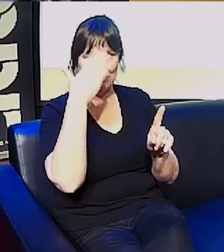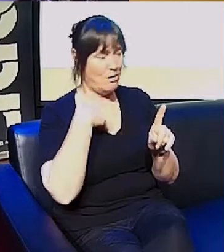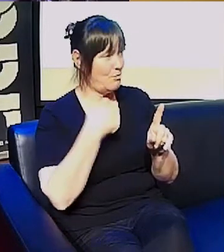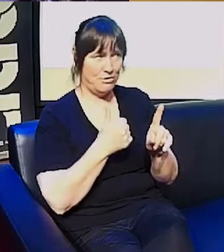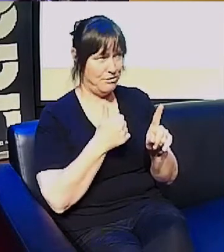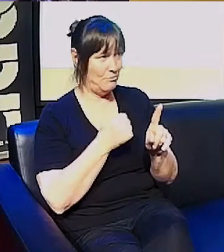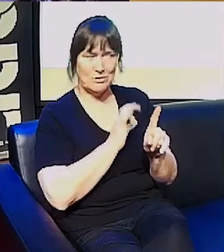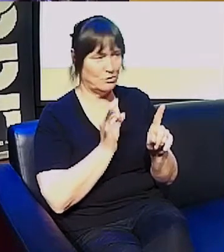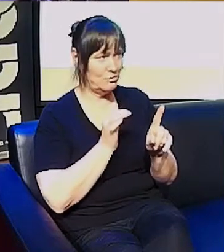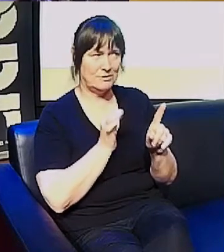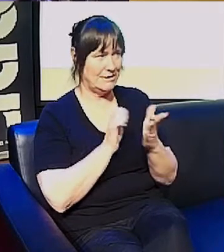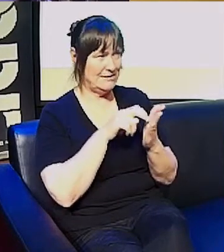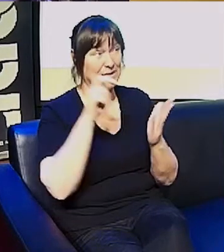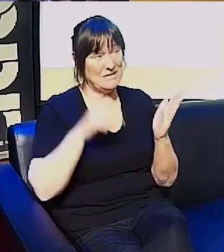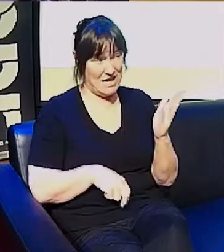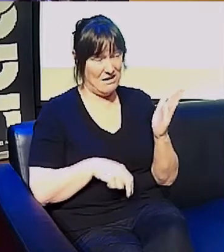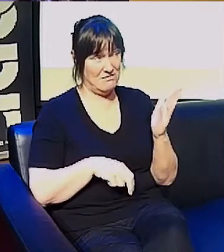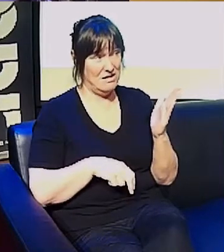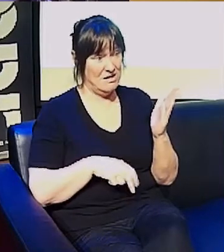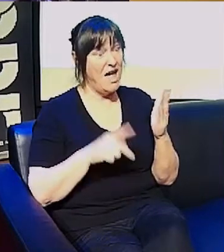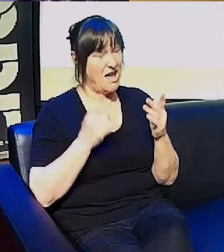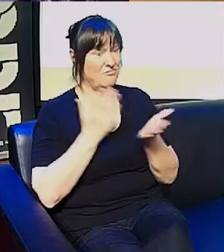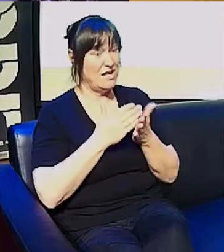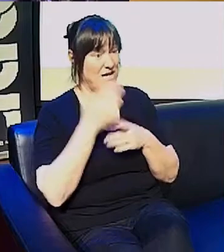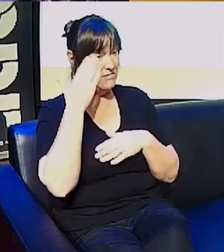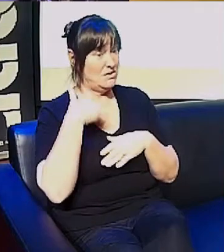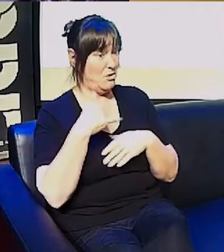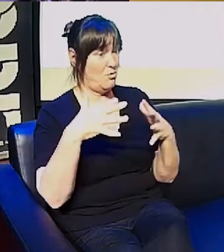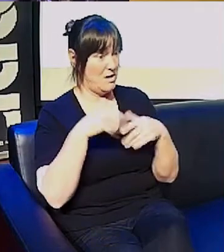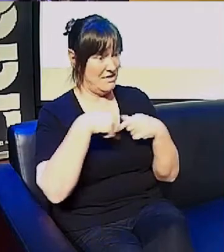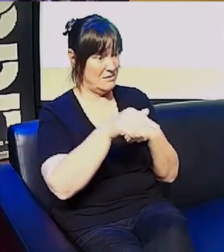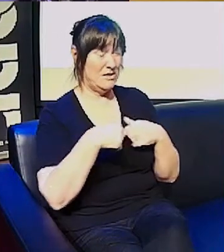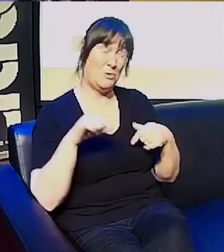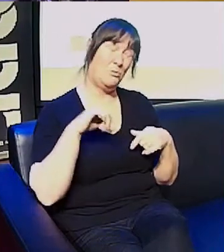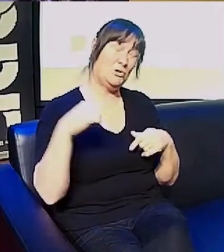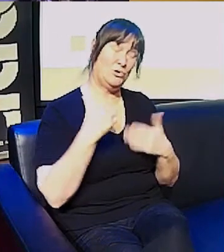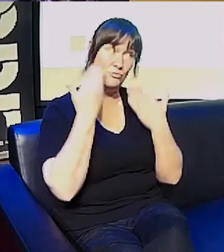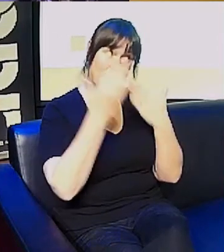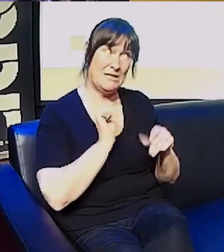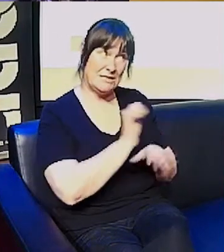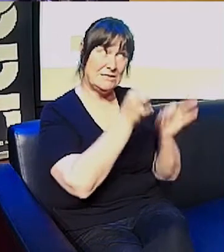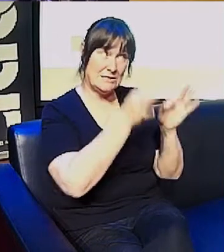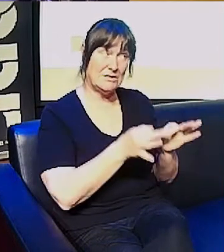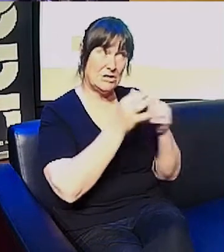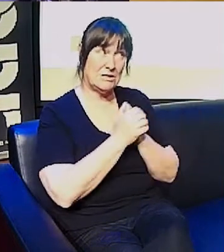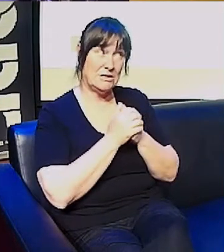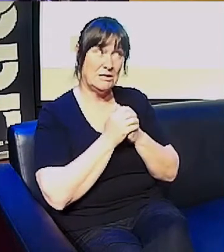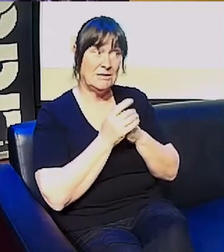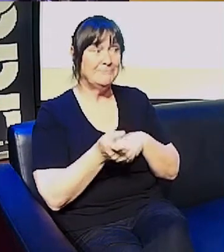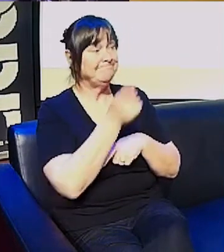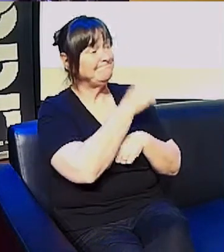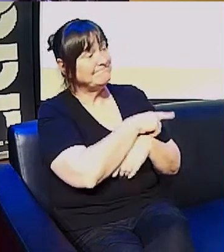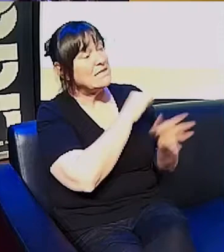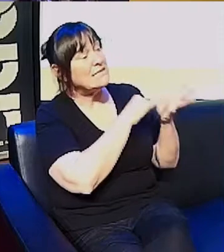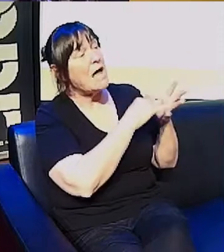Health Awareness Week, I think it's important to recognise and respect that decision on his behalf. It was not appropriate to go back to Simon and Paula. Paula had announced